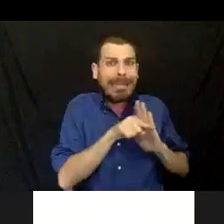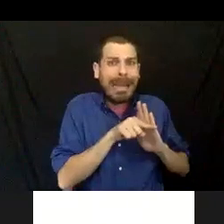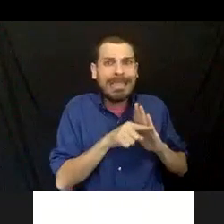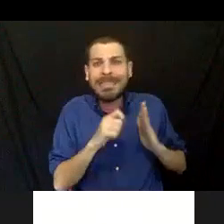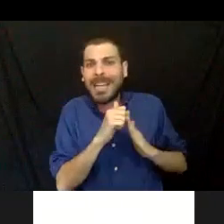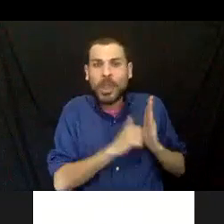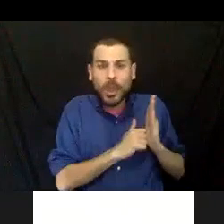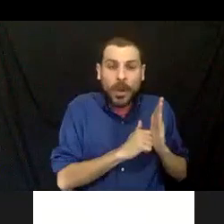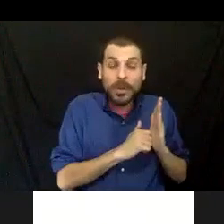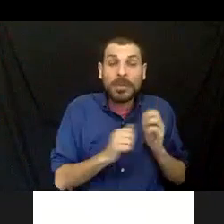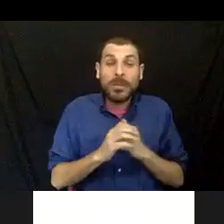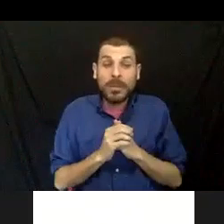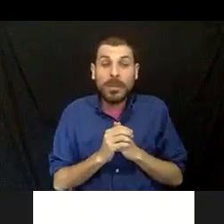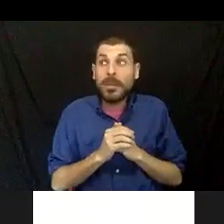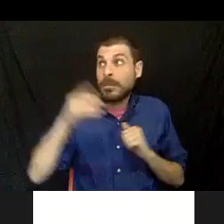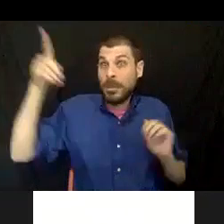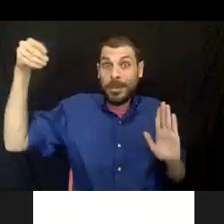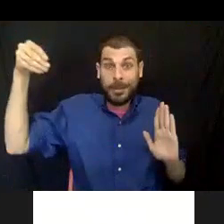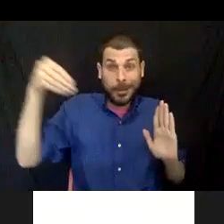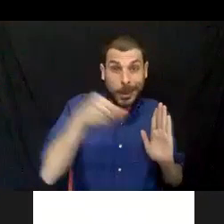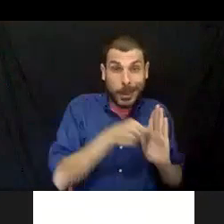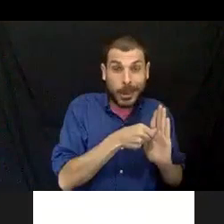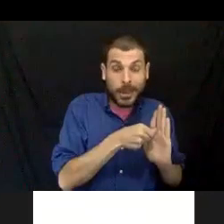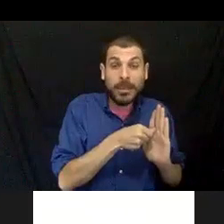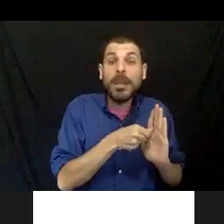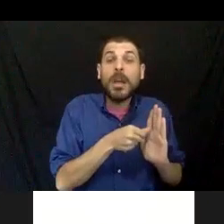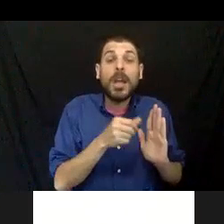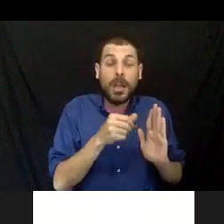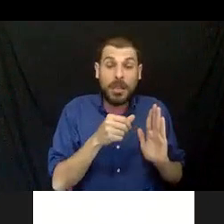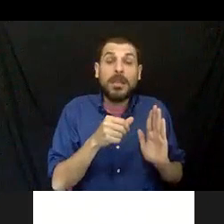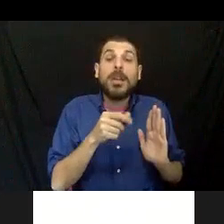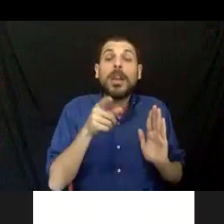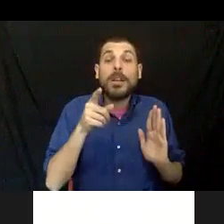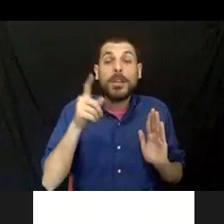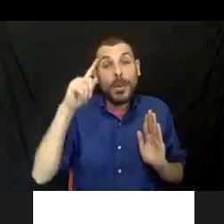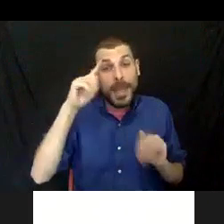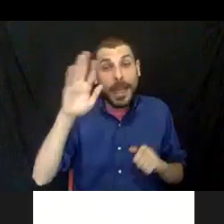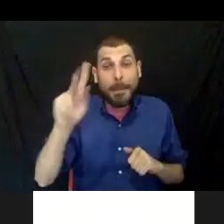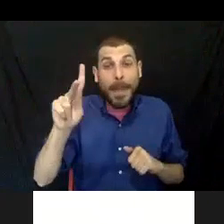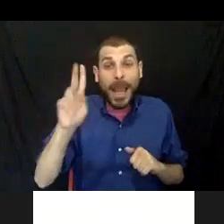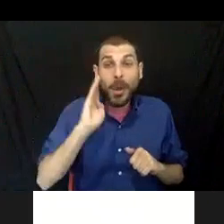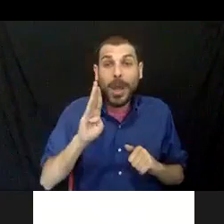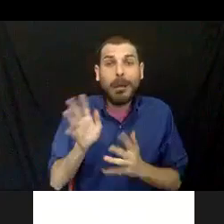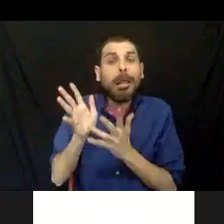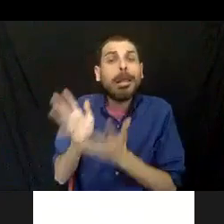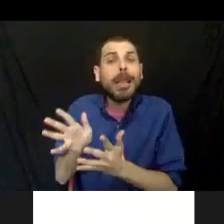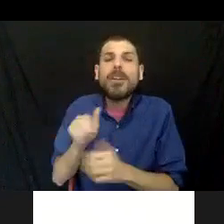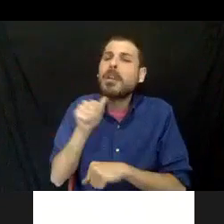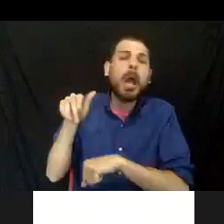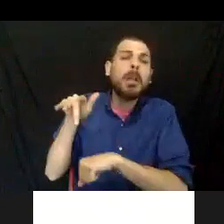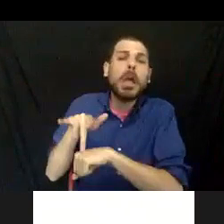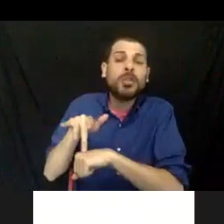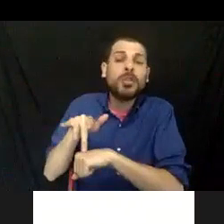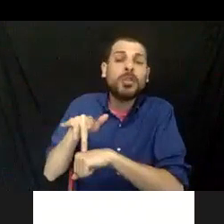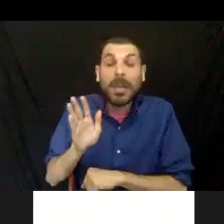that the bank is going to hold off forever, if it's even going to hold off at all, from taking